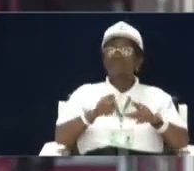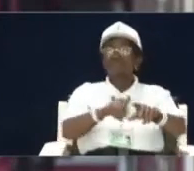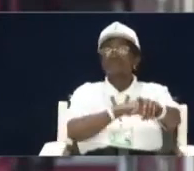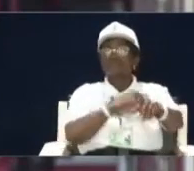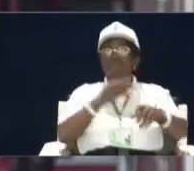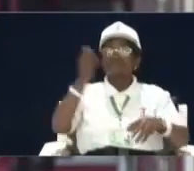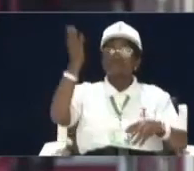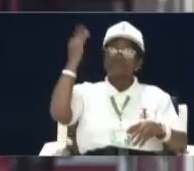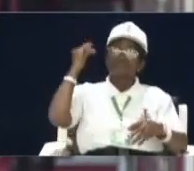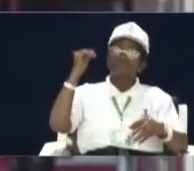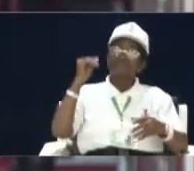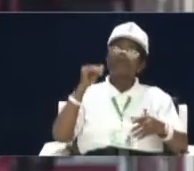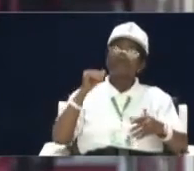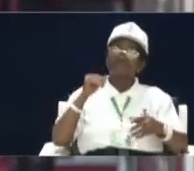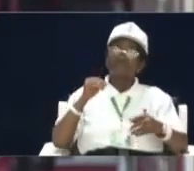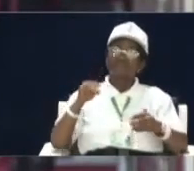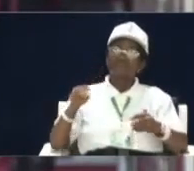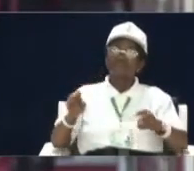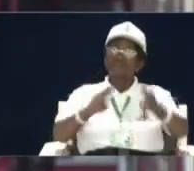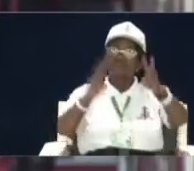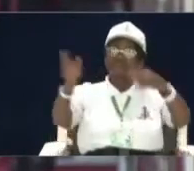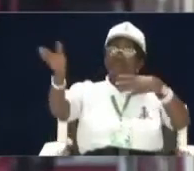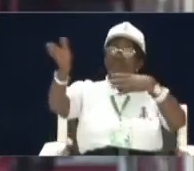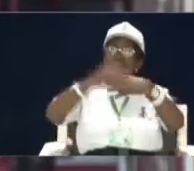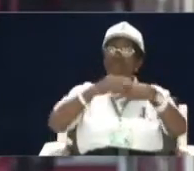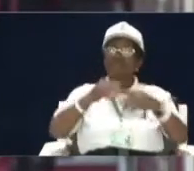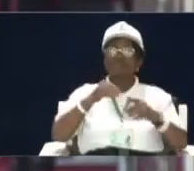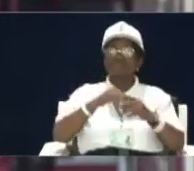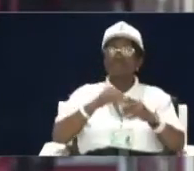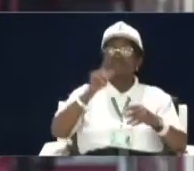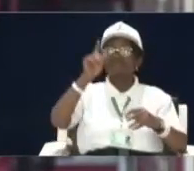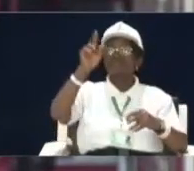that way back in